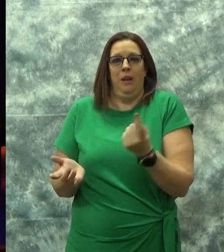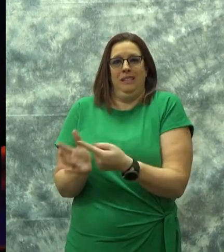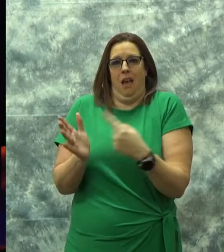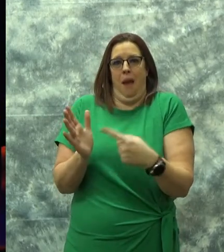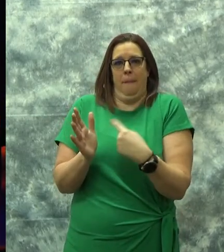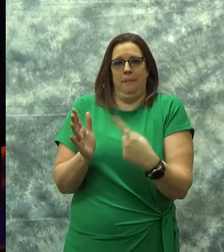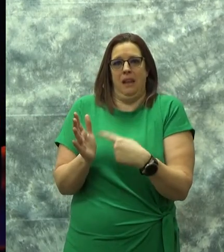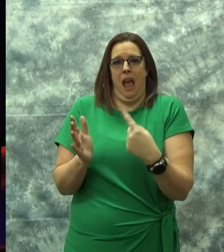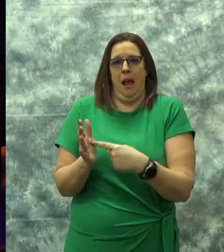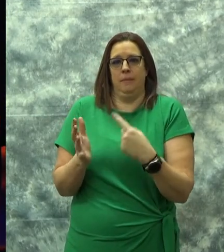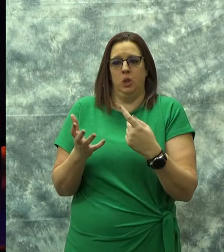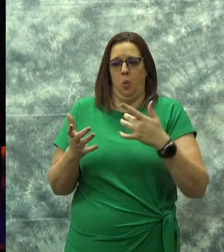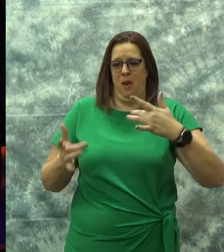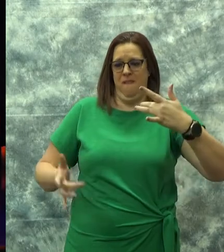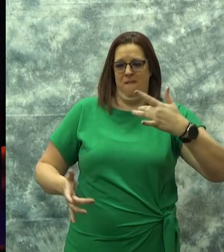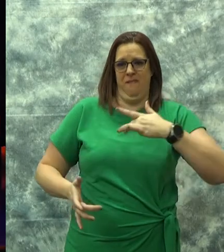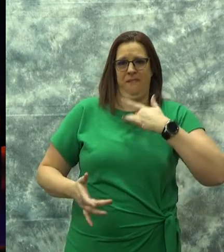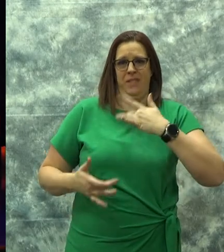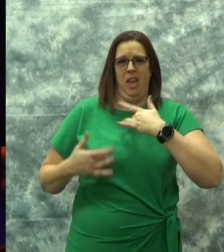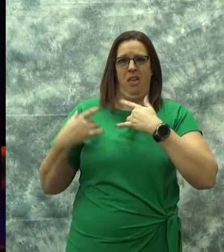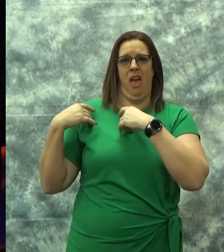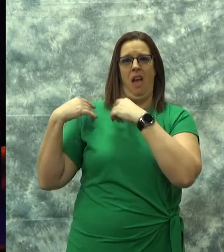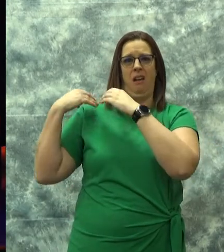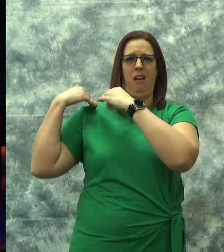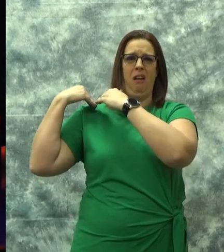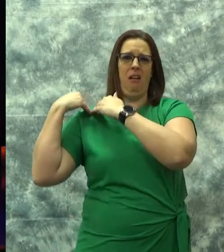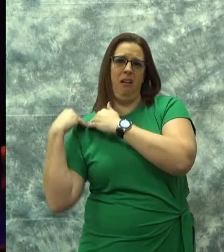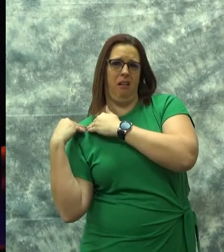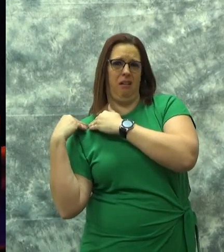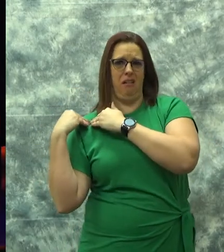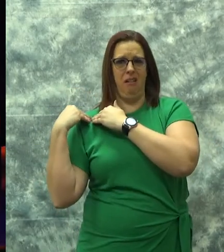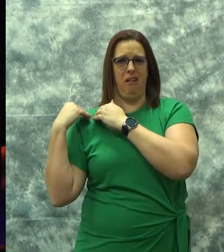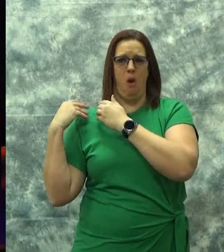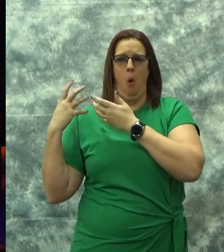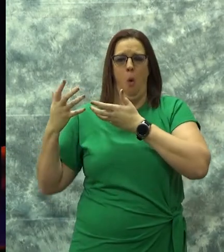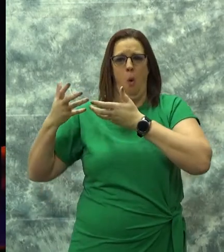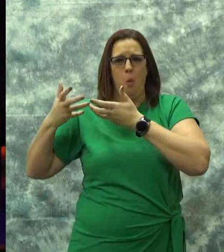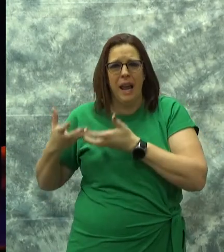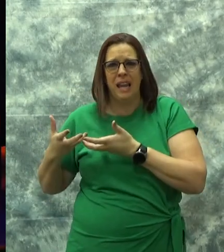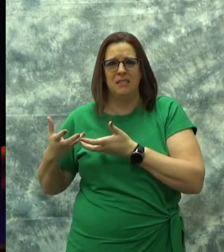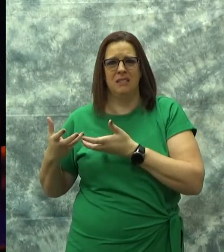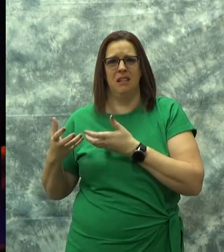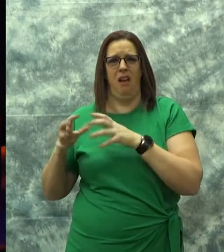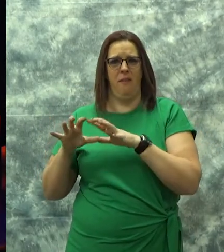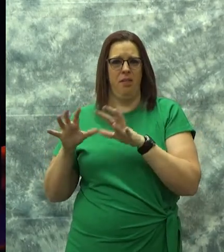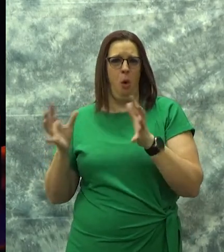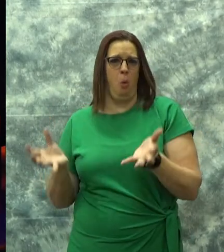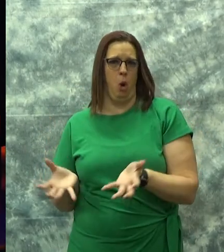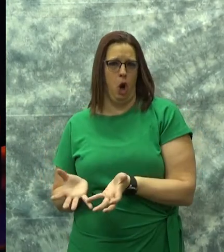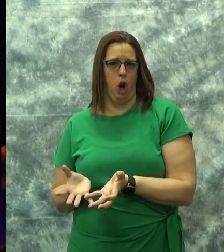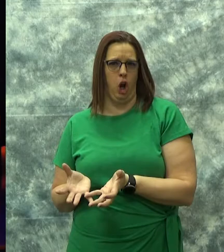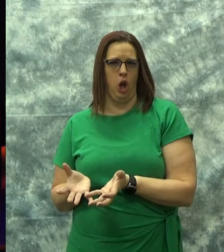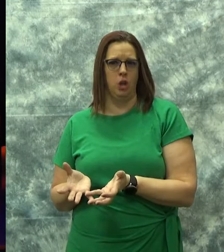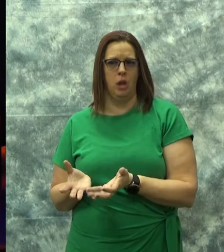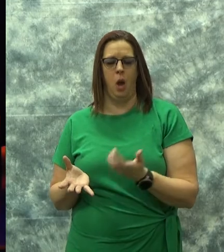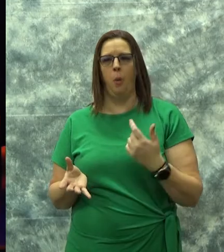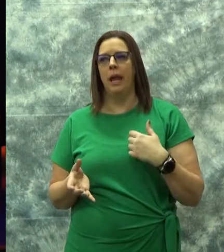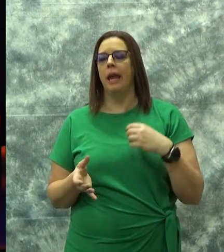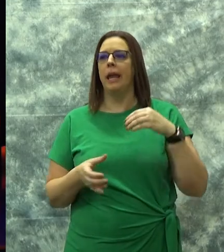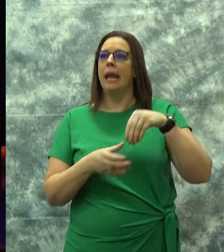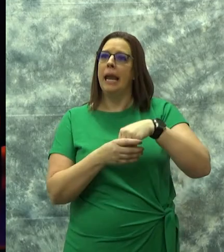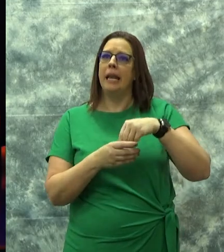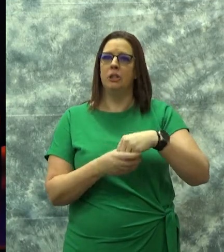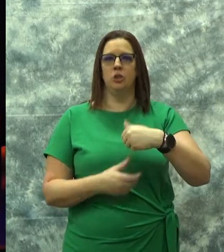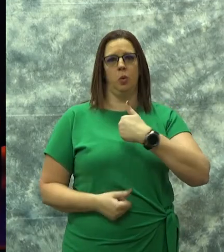sometimes have a tendency to feel the weight of the world upon our souls. We can get into pockets in our